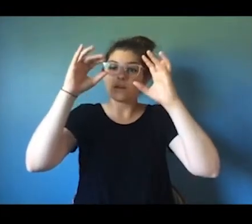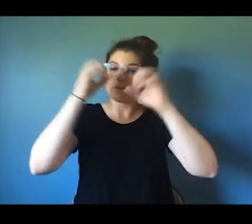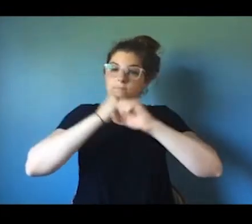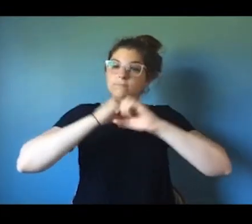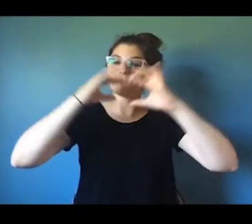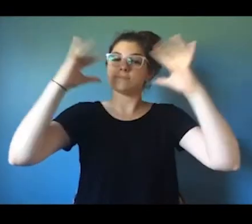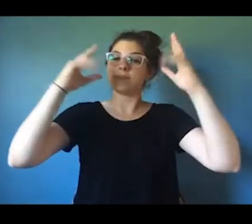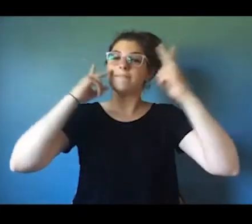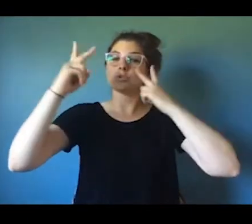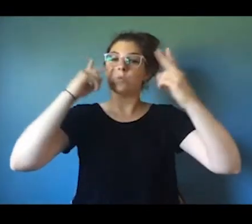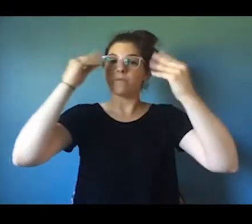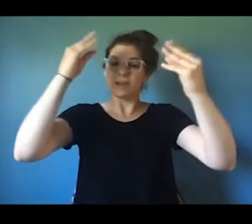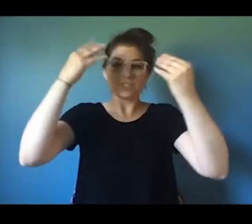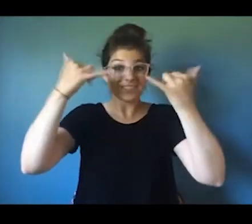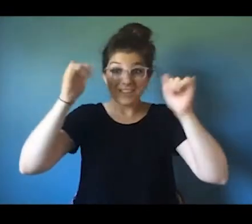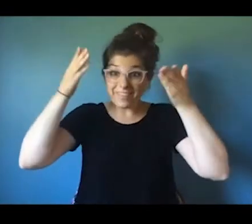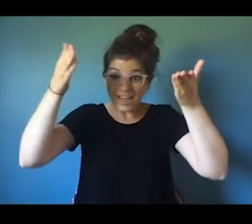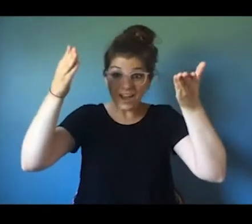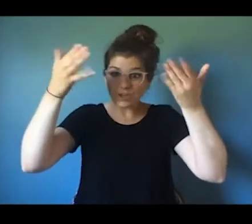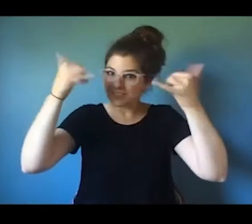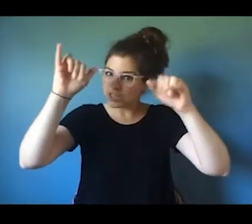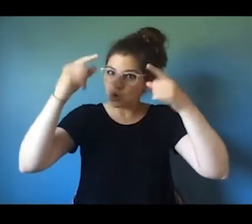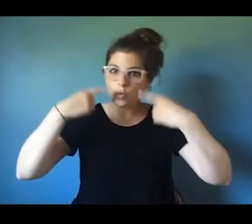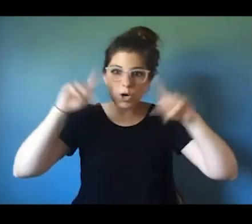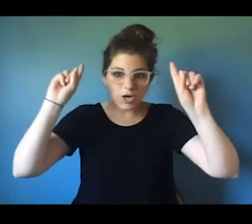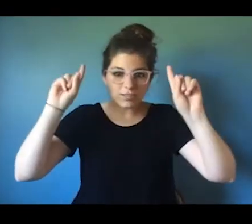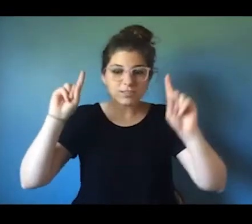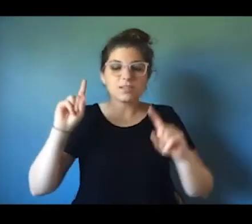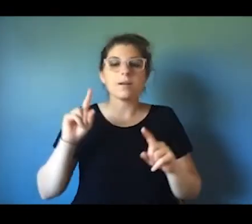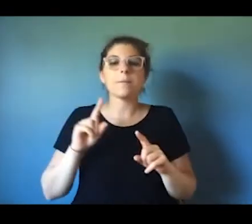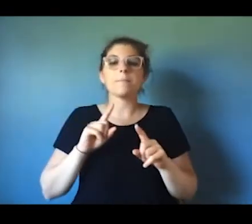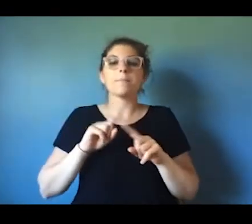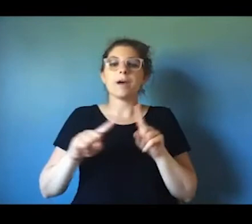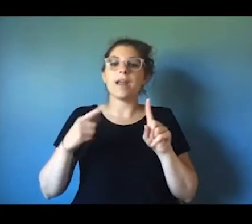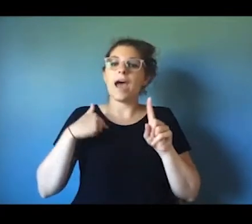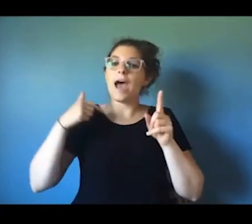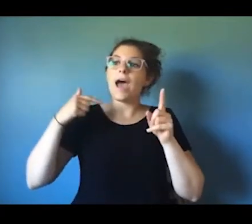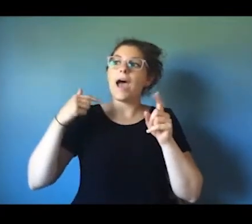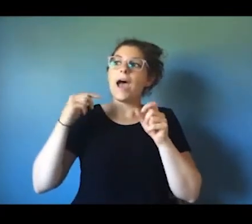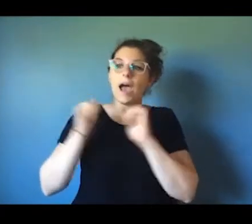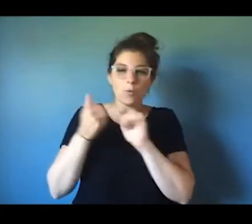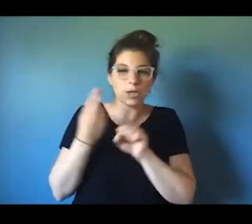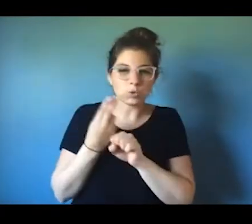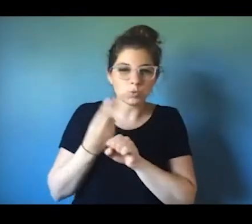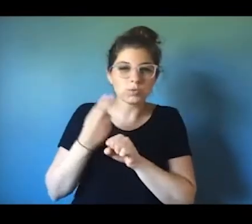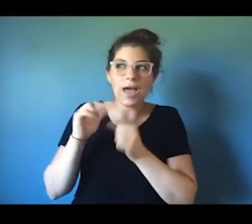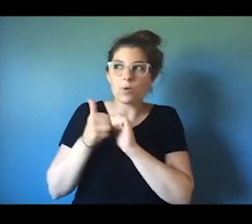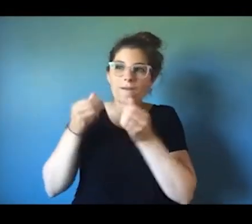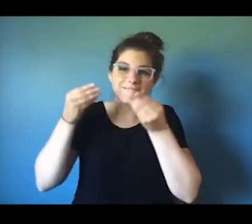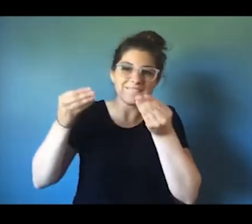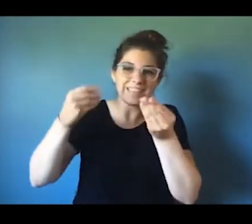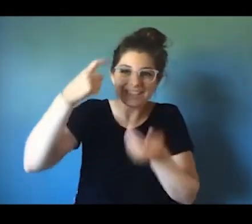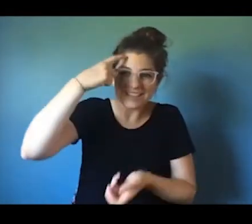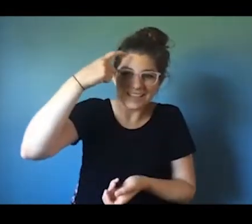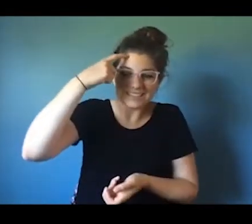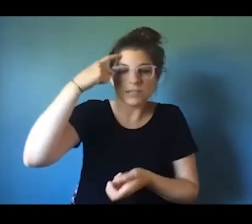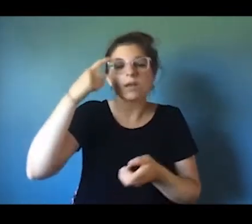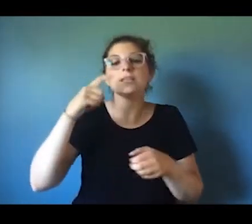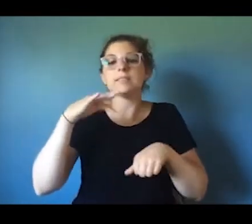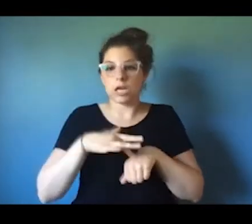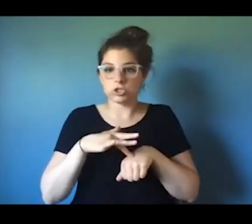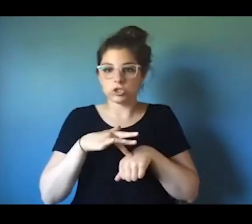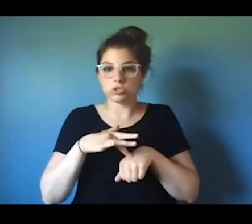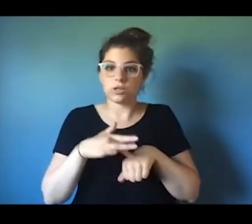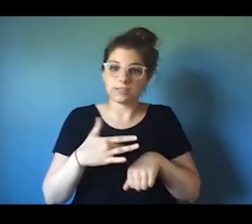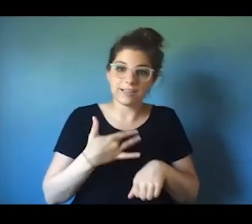don't work, that part of my brain that makes the visual information is still there. It still works. But I feed it by using